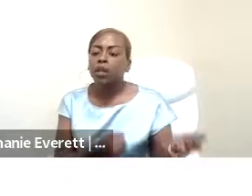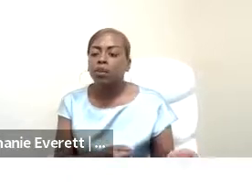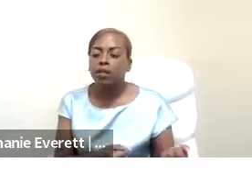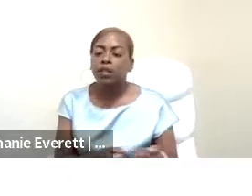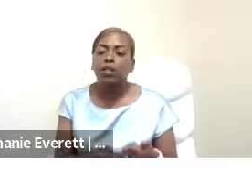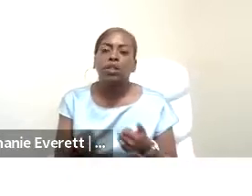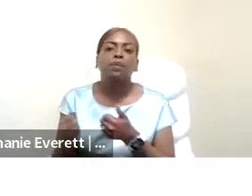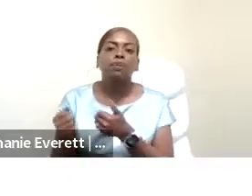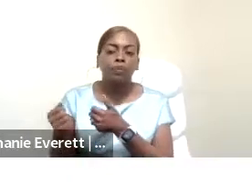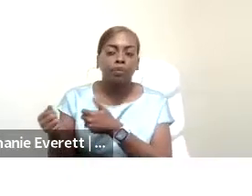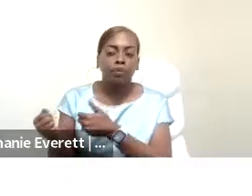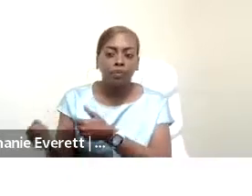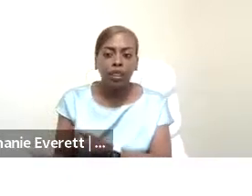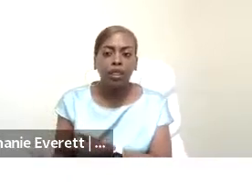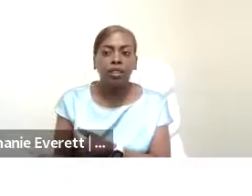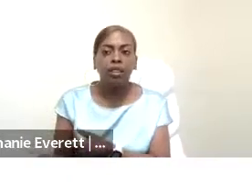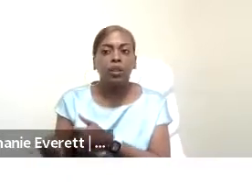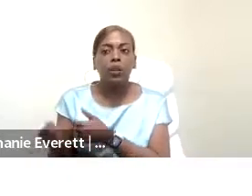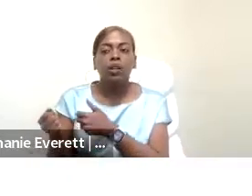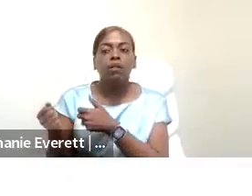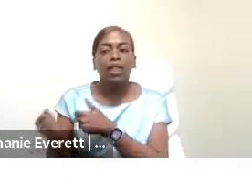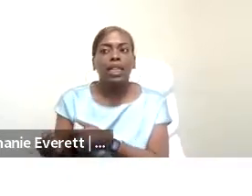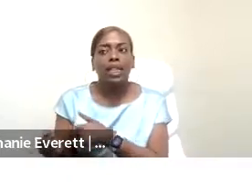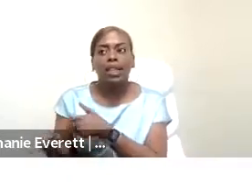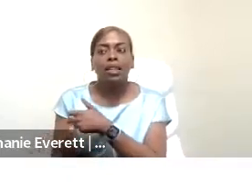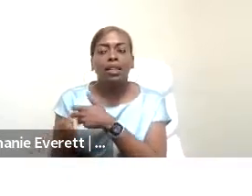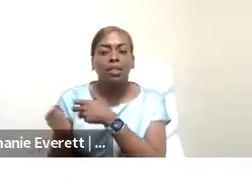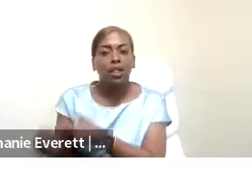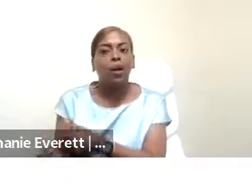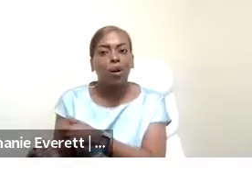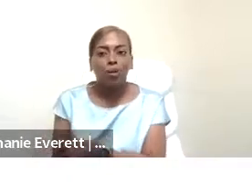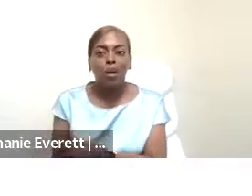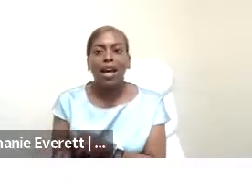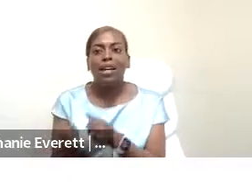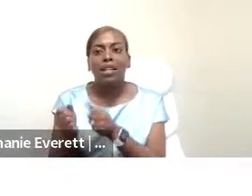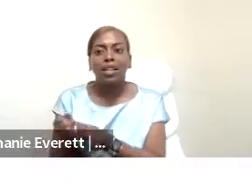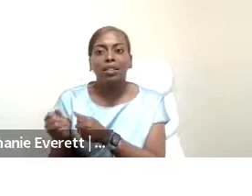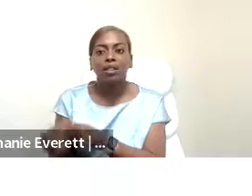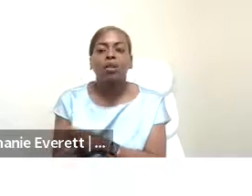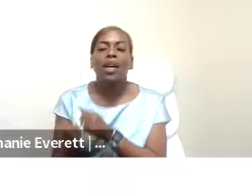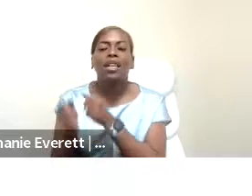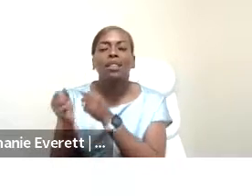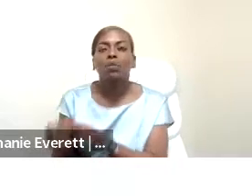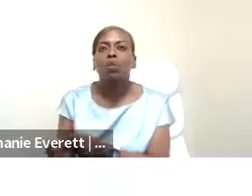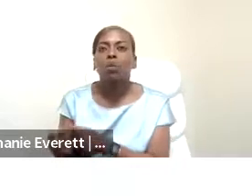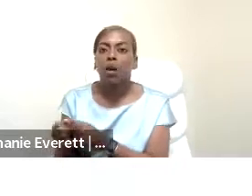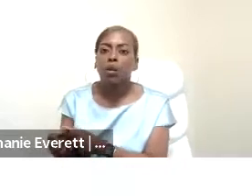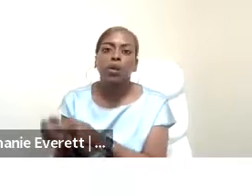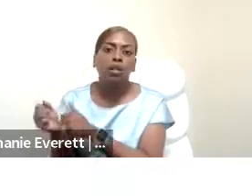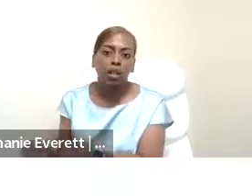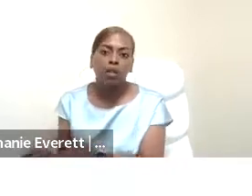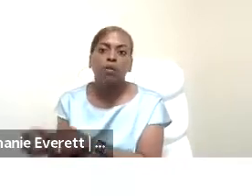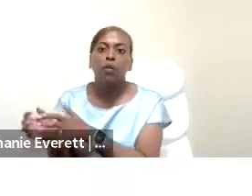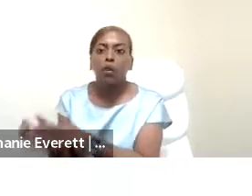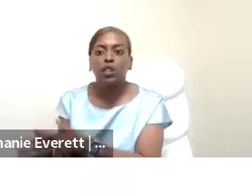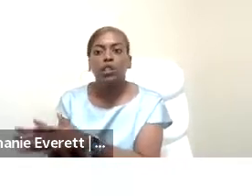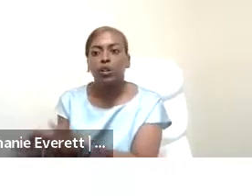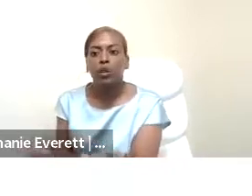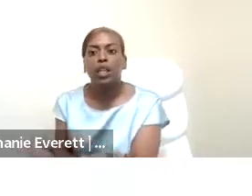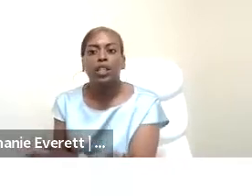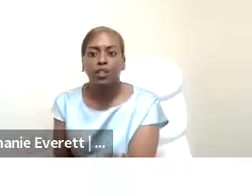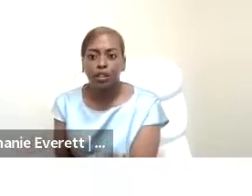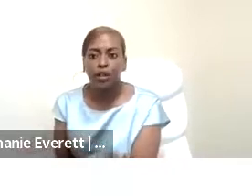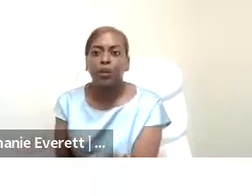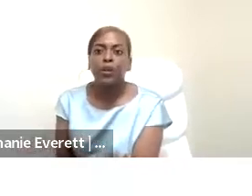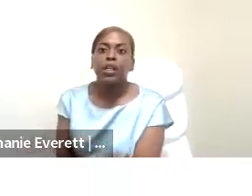and how we can be a resource. And so really getting to know OPAT is what we are looking forward to